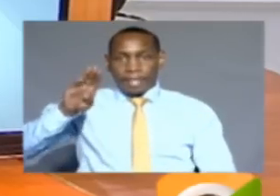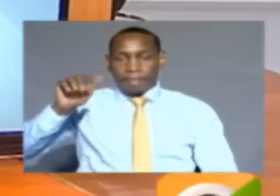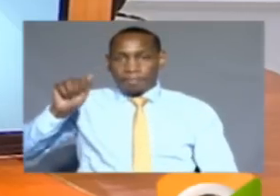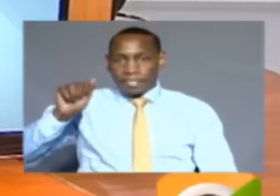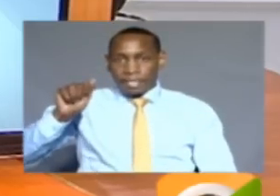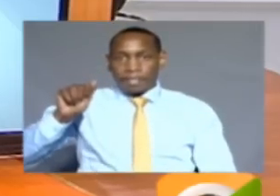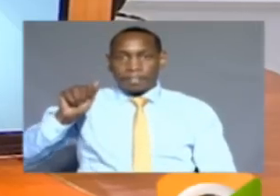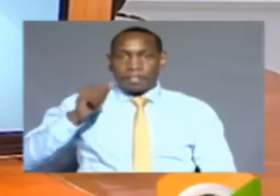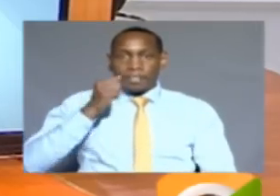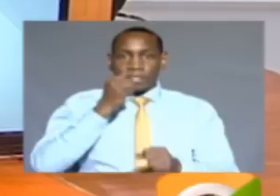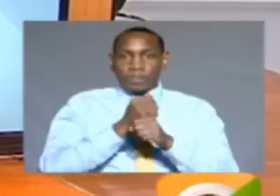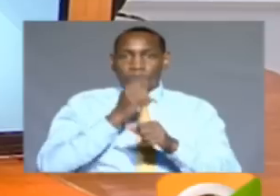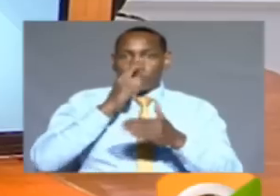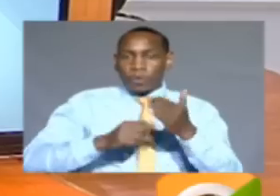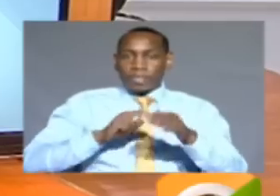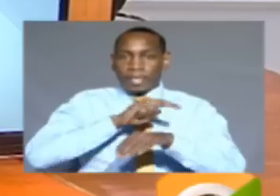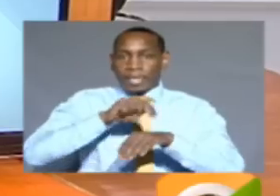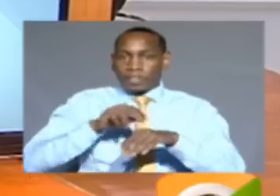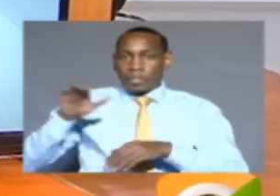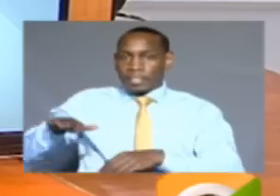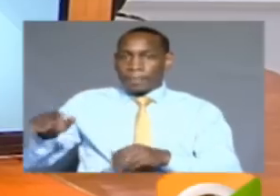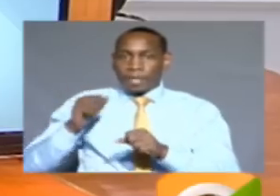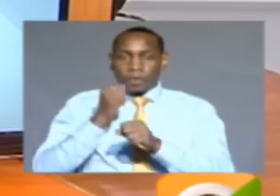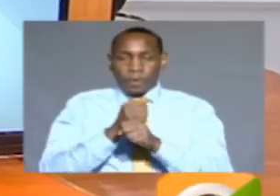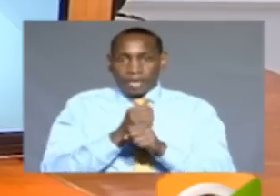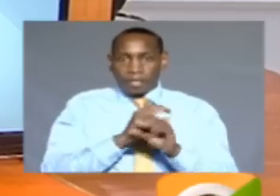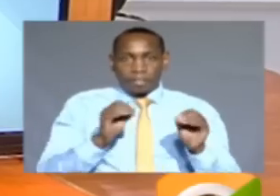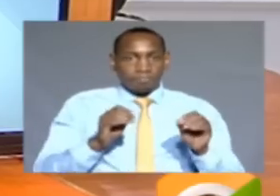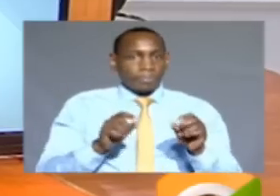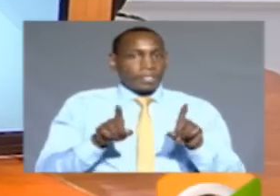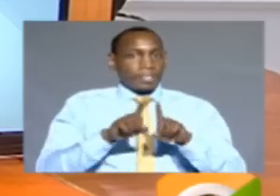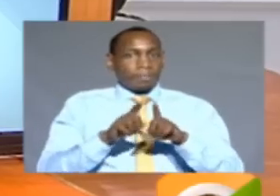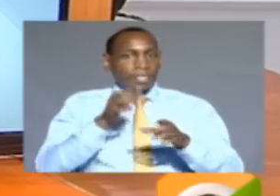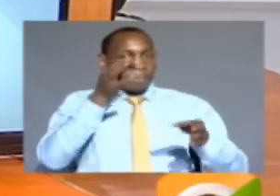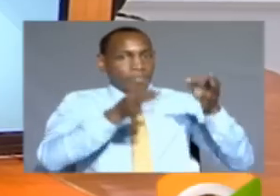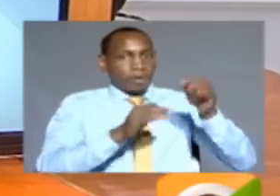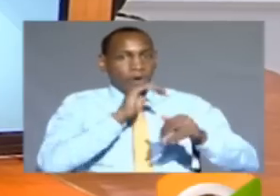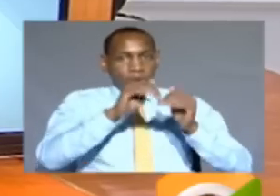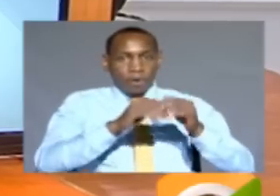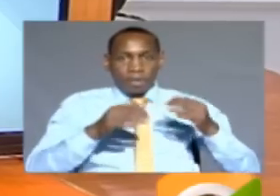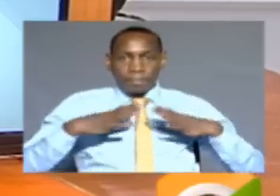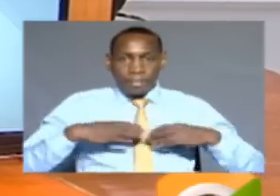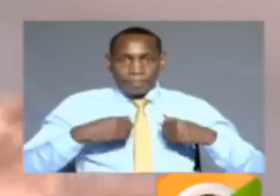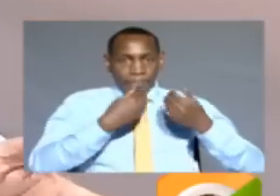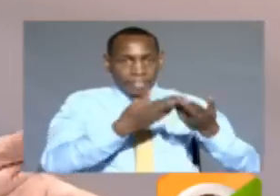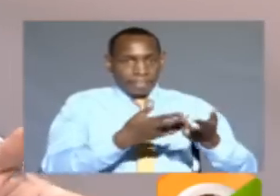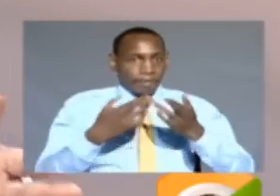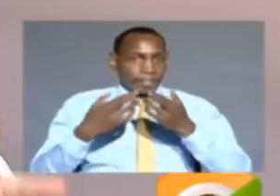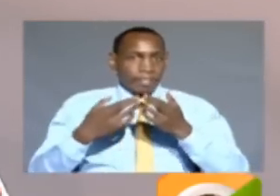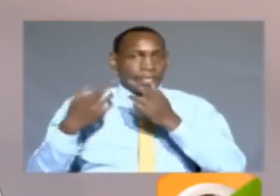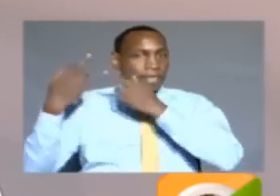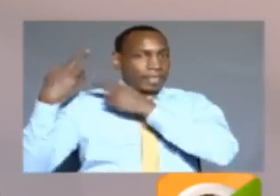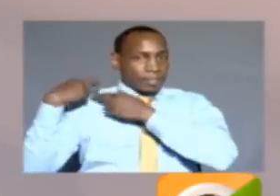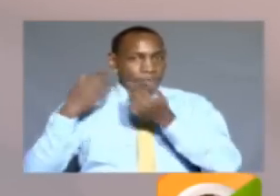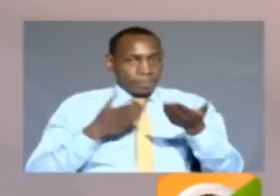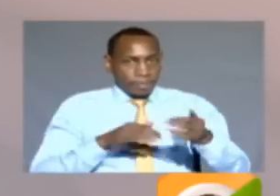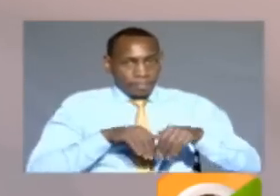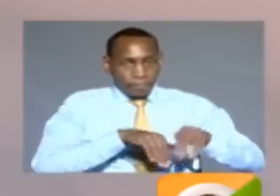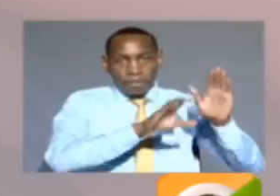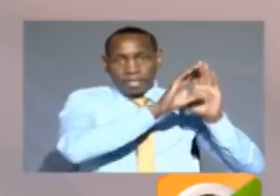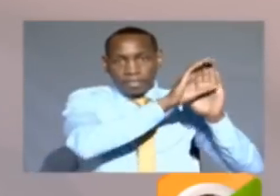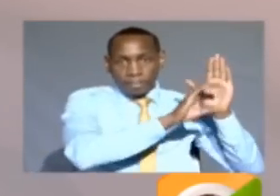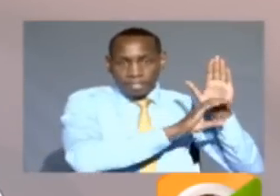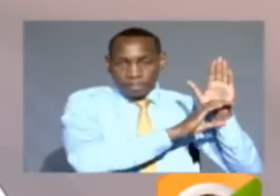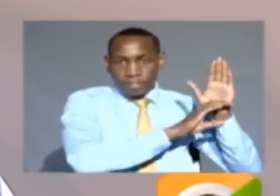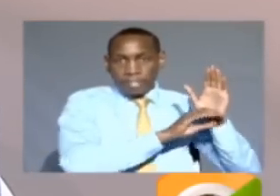to do something that the National Assembly is doing? Why don't we have the judiciary also? Everybody has been given their lanes by the Constitution.